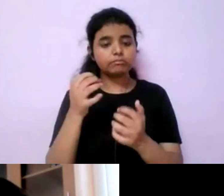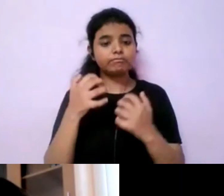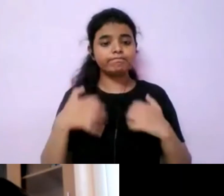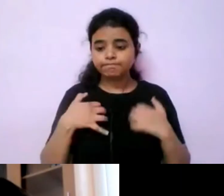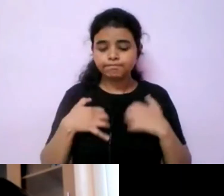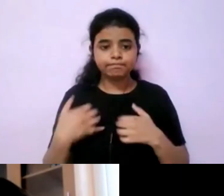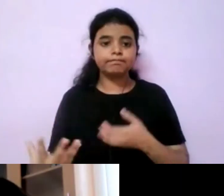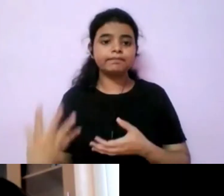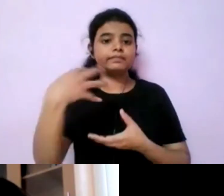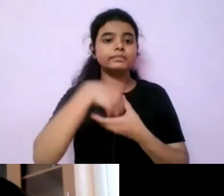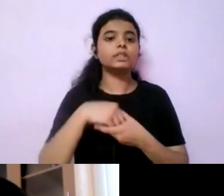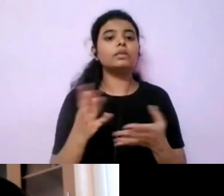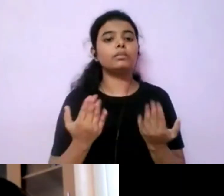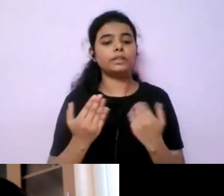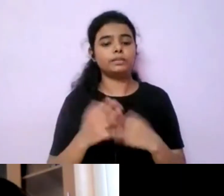sort altogether.